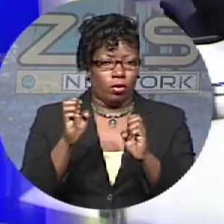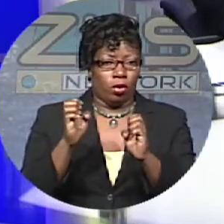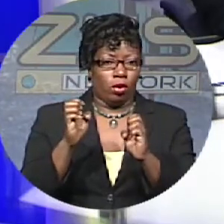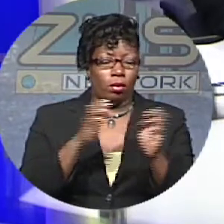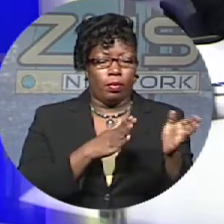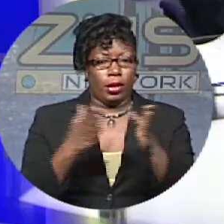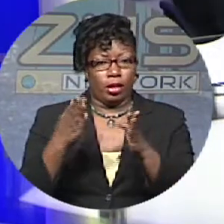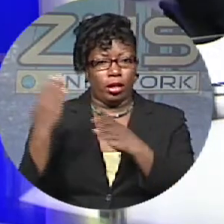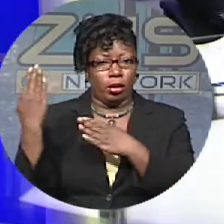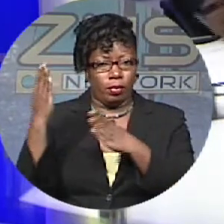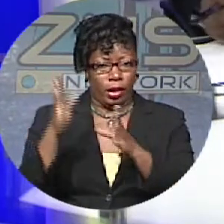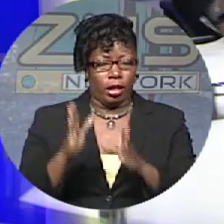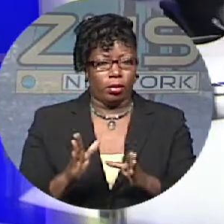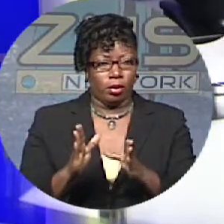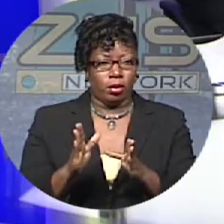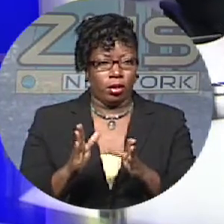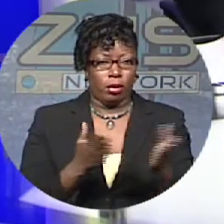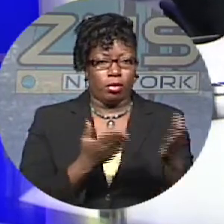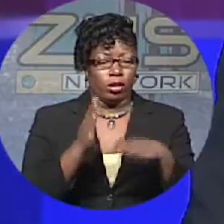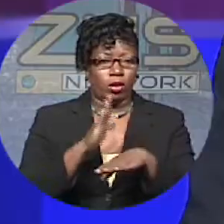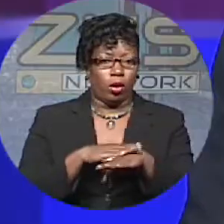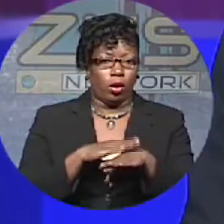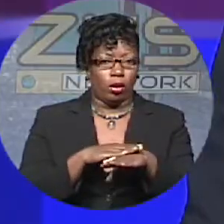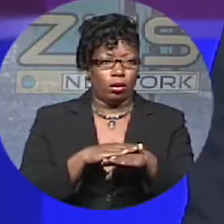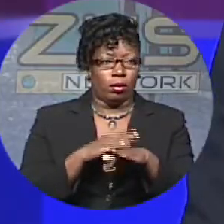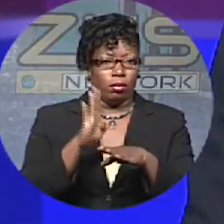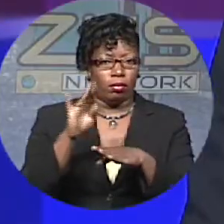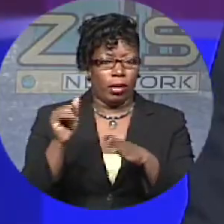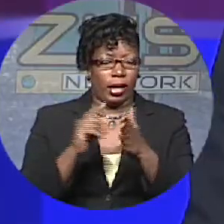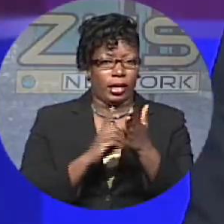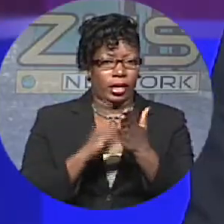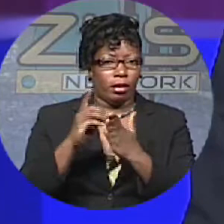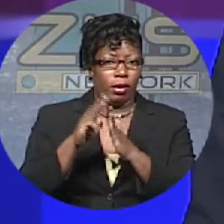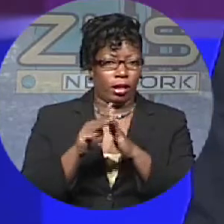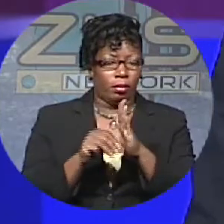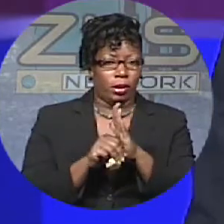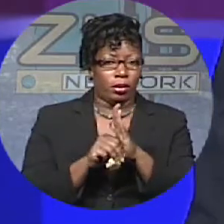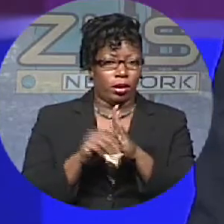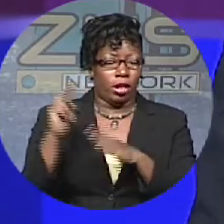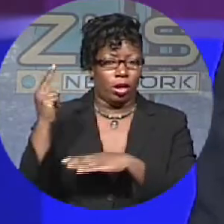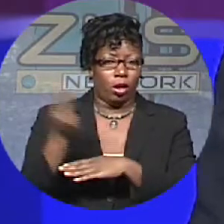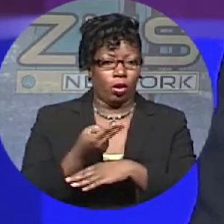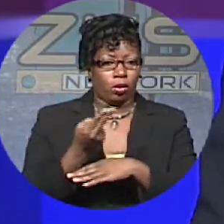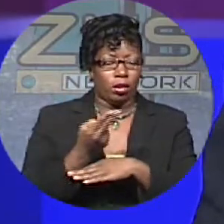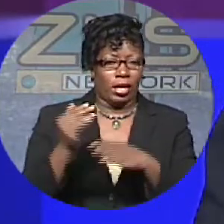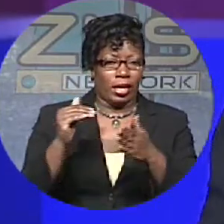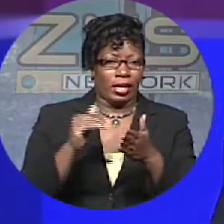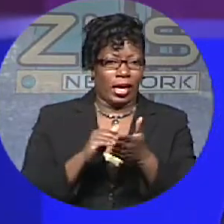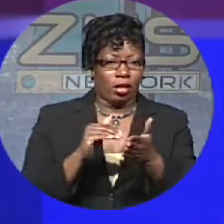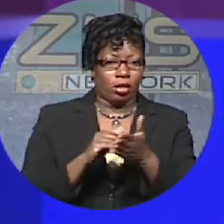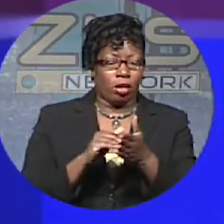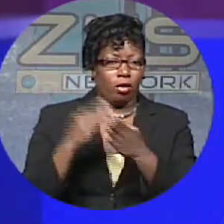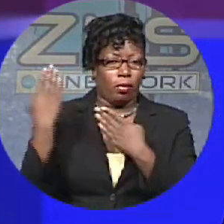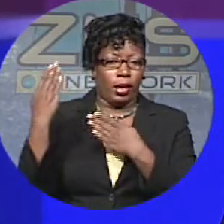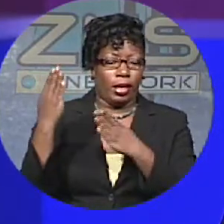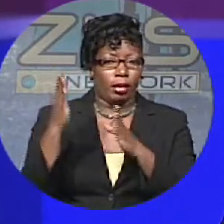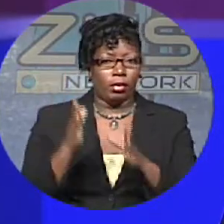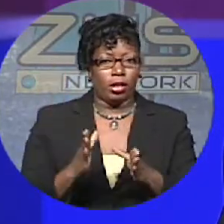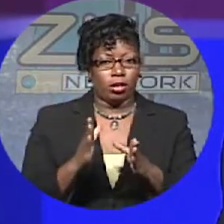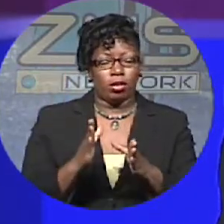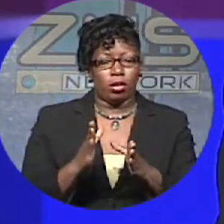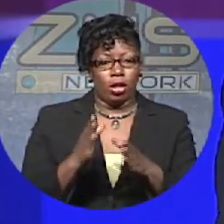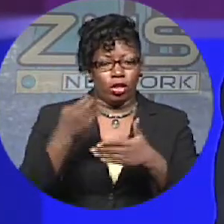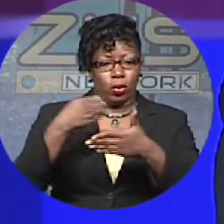on by development. Now, the site will house the thousands of Bahamians who need to acquire the right skills to enter the job